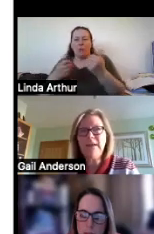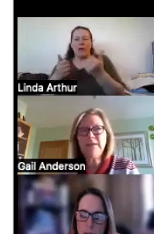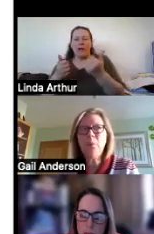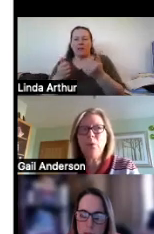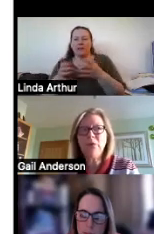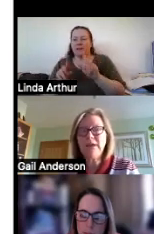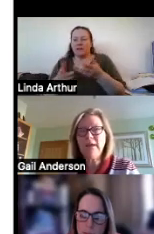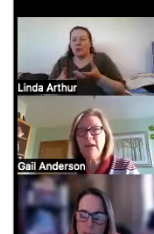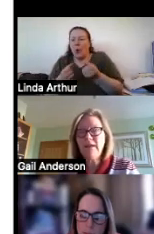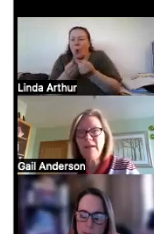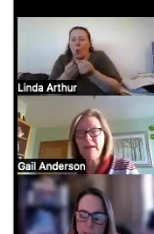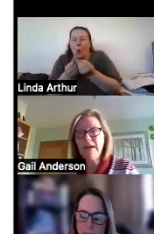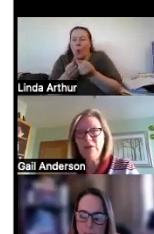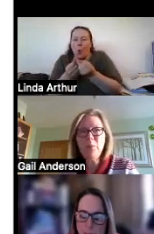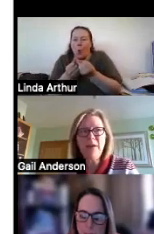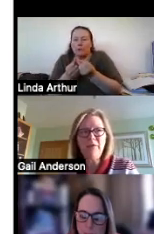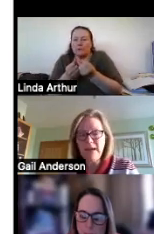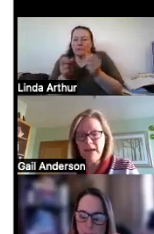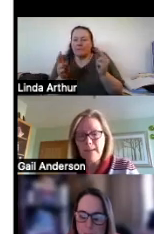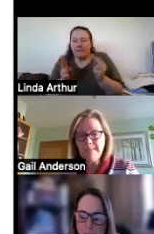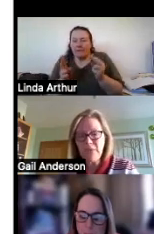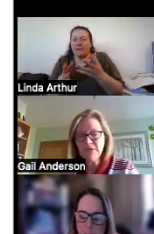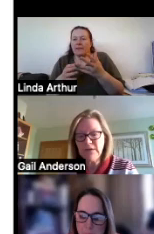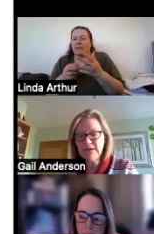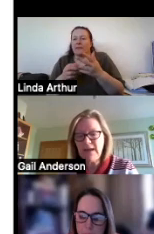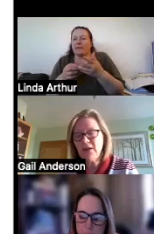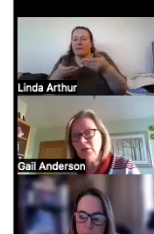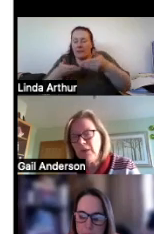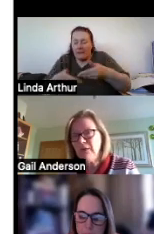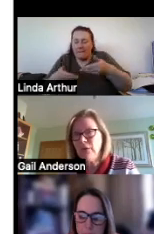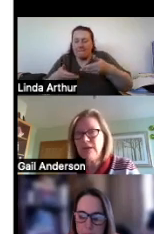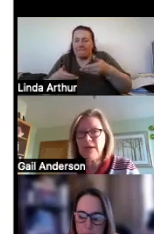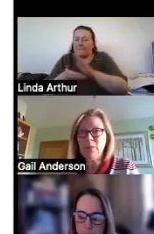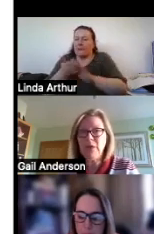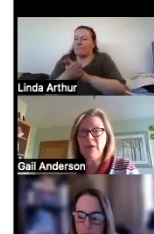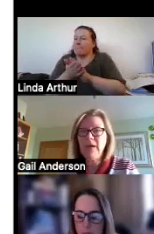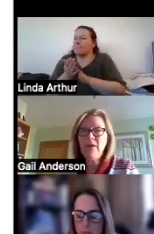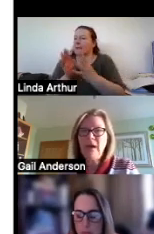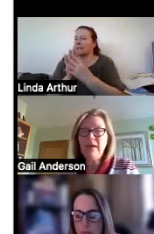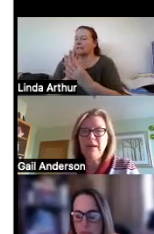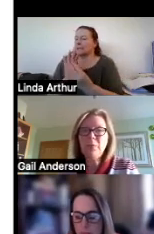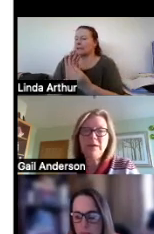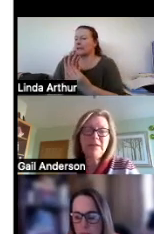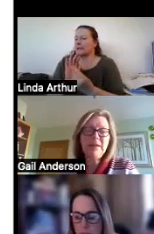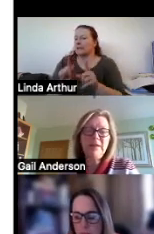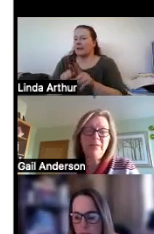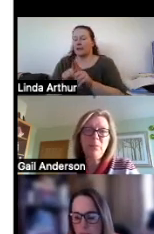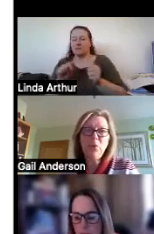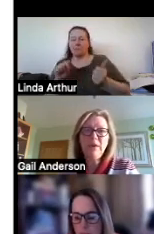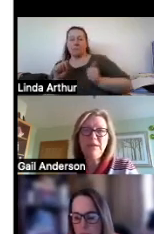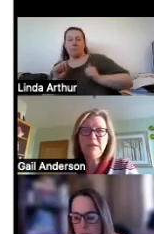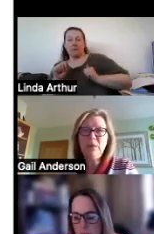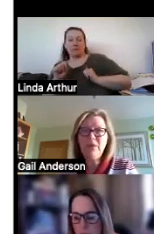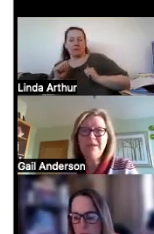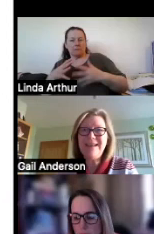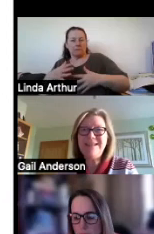holding and supporting the inner pelvic muscles. That could mean, for example, as pregnancy